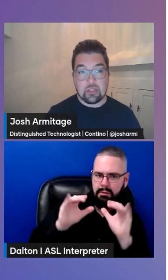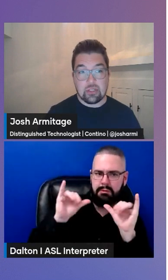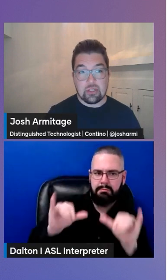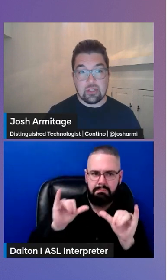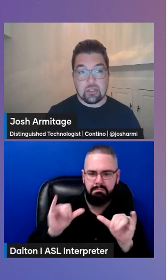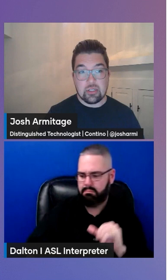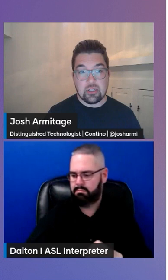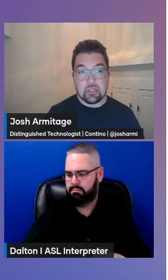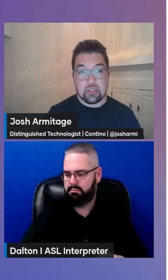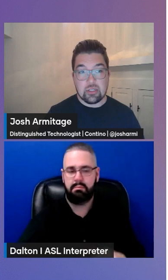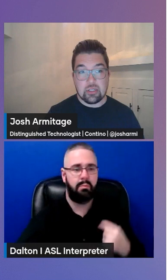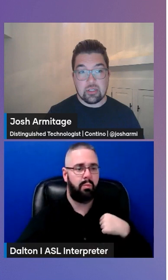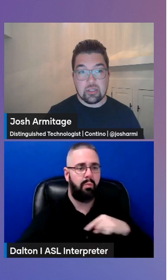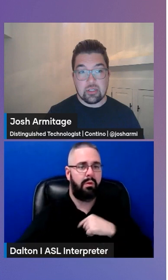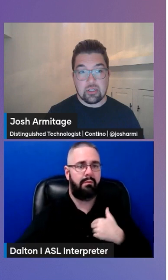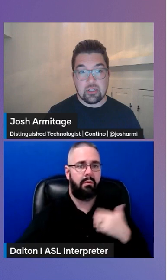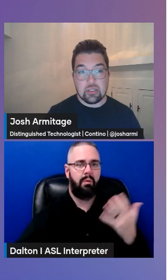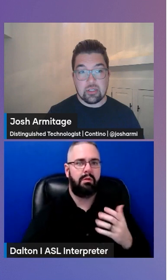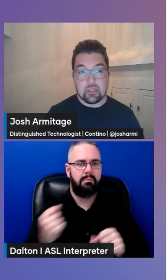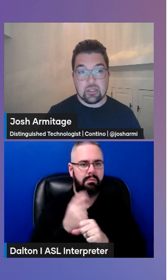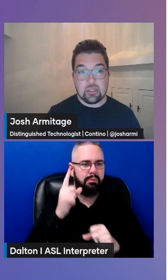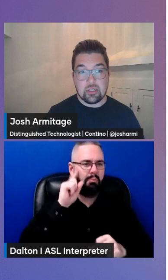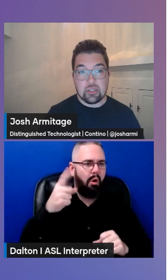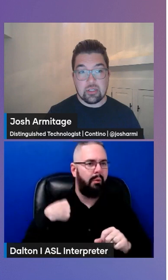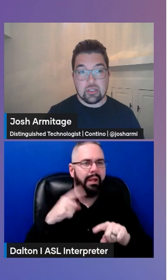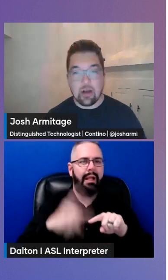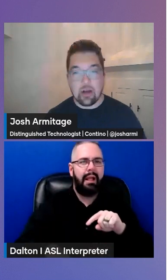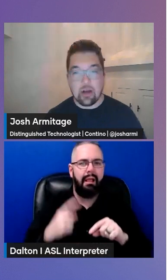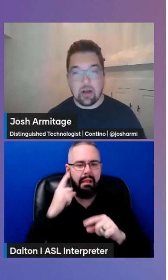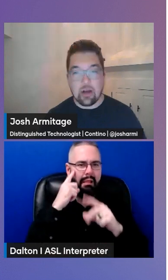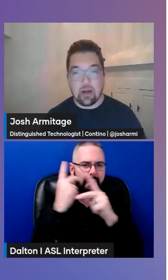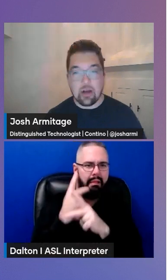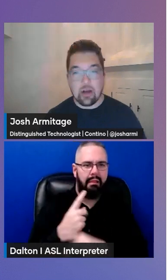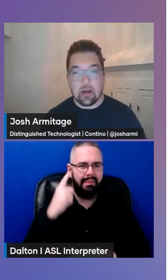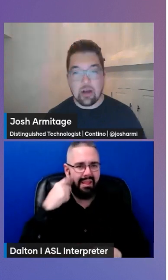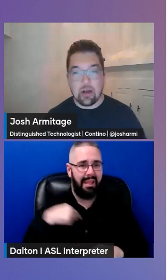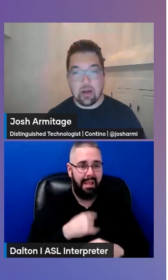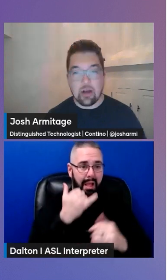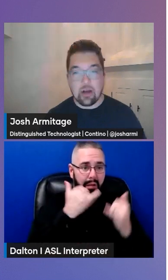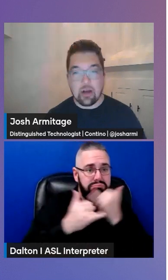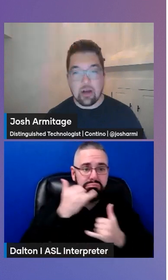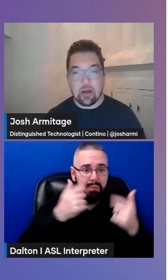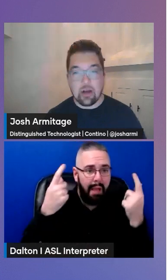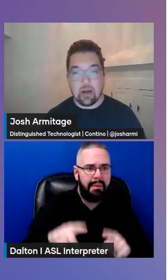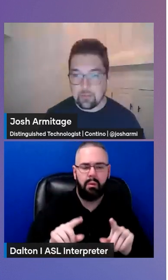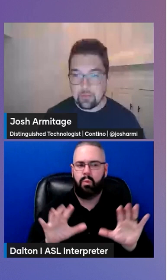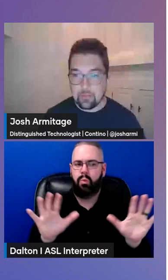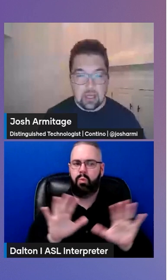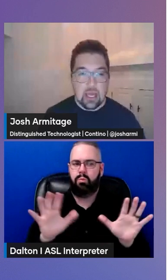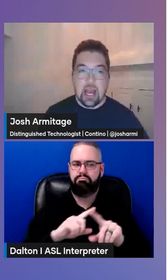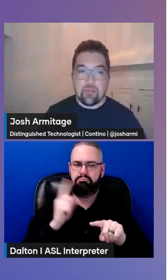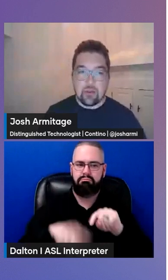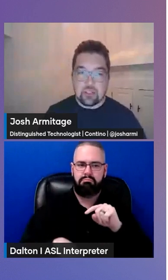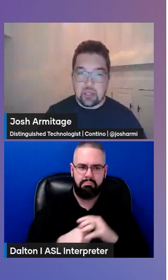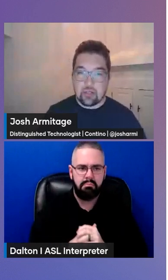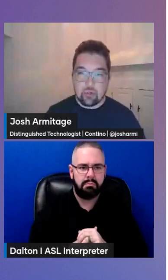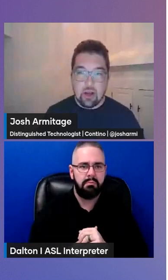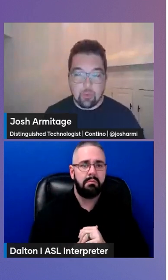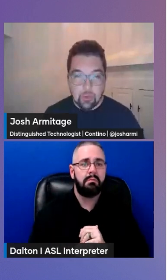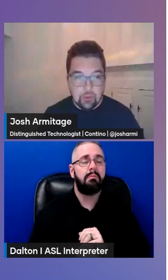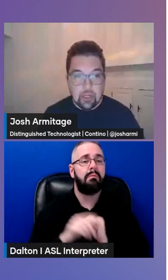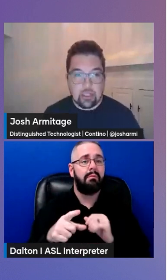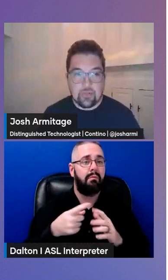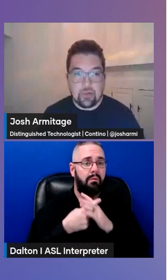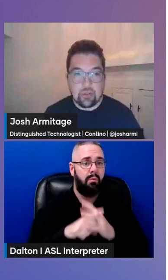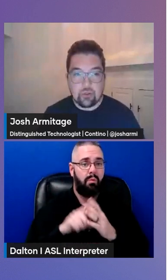need to be smarter about this. You can't go and fix the mistakes. You need to prevent them in the first place. And if you start to wrap all three